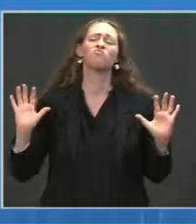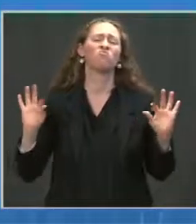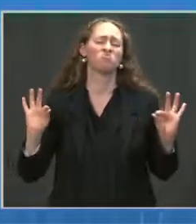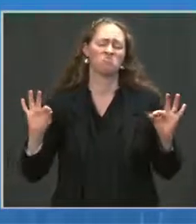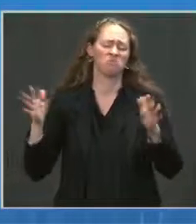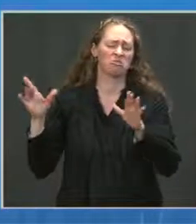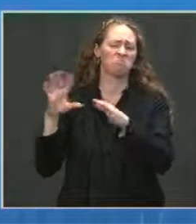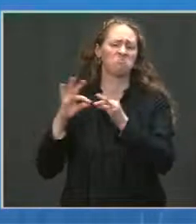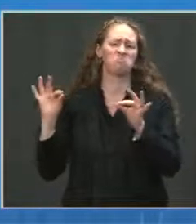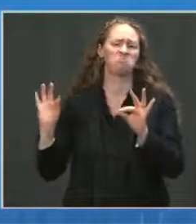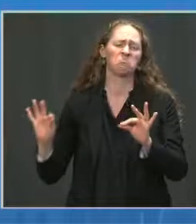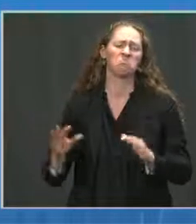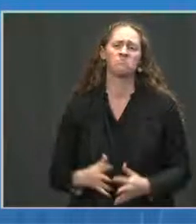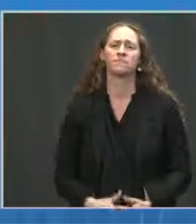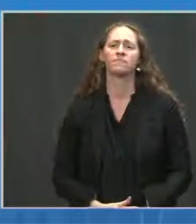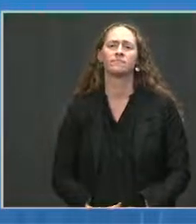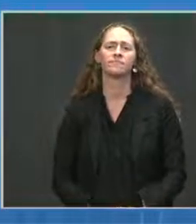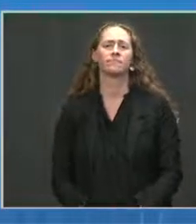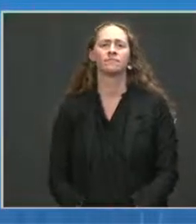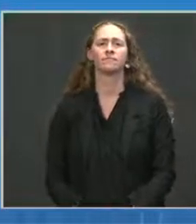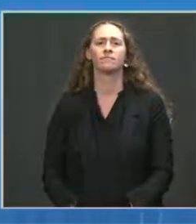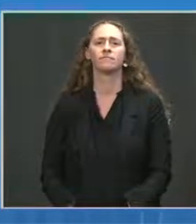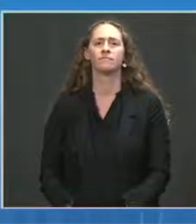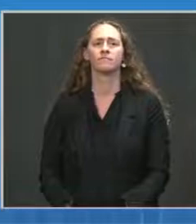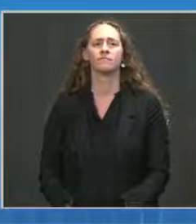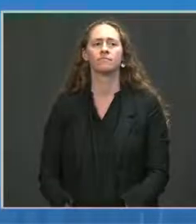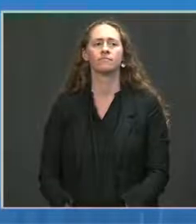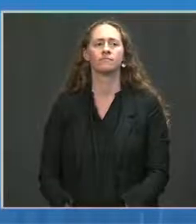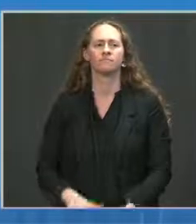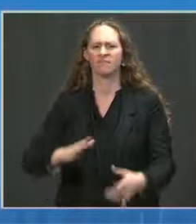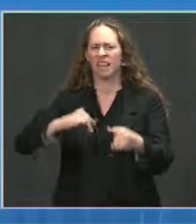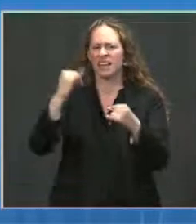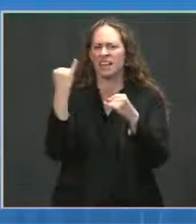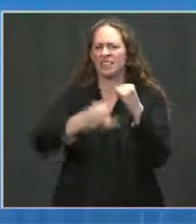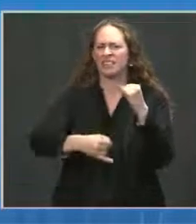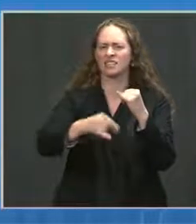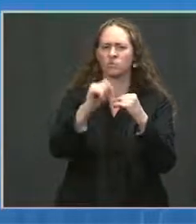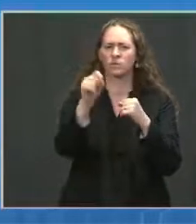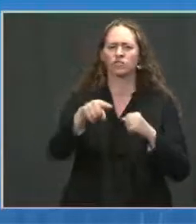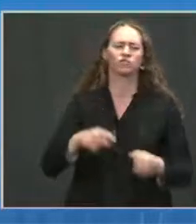Next question. All right, we got to do last question. Let's go to Zeke at AP.